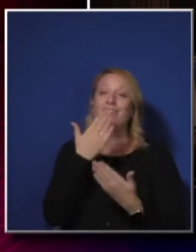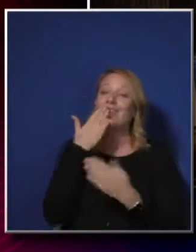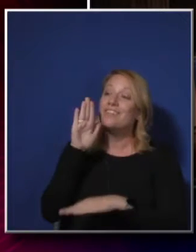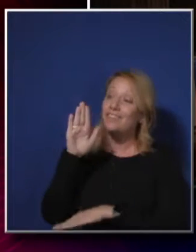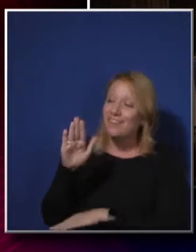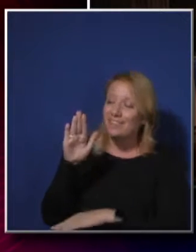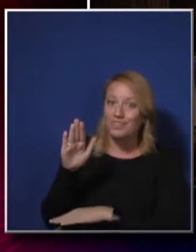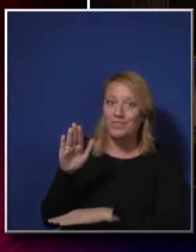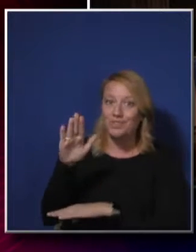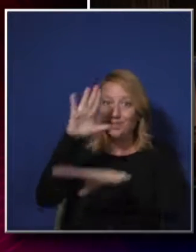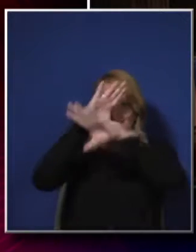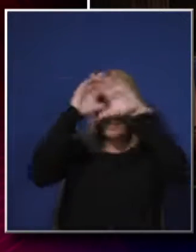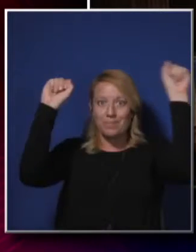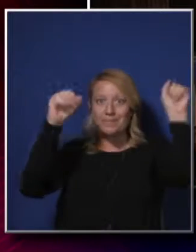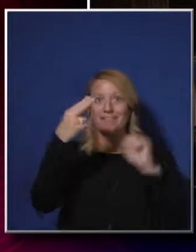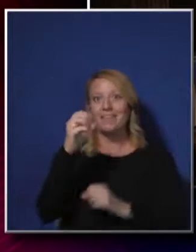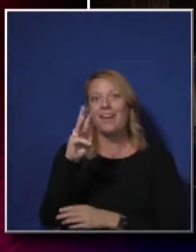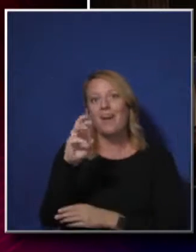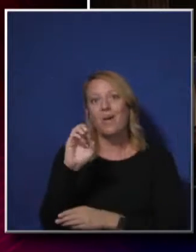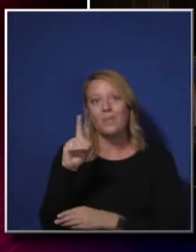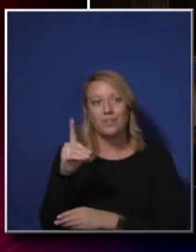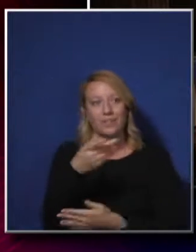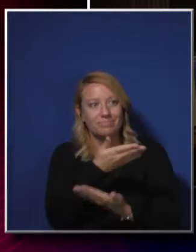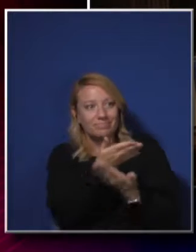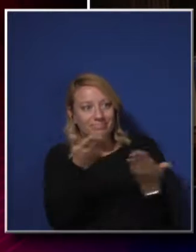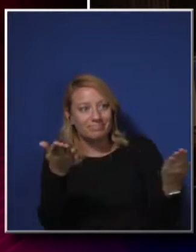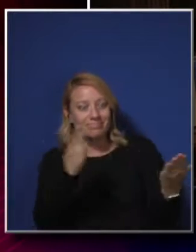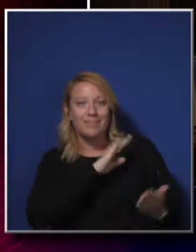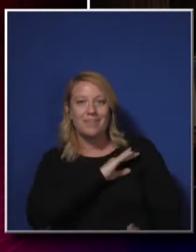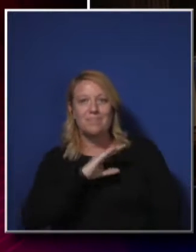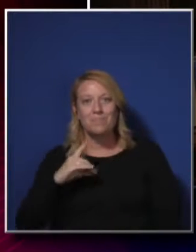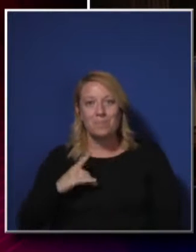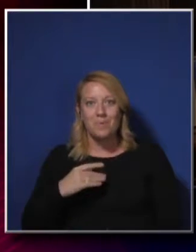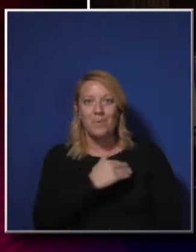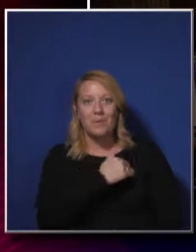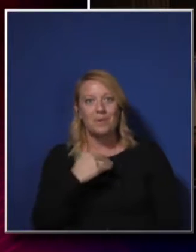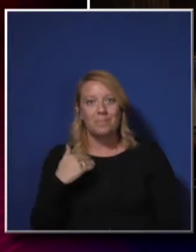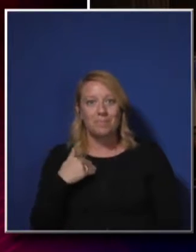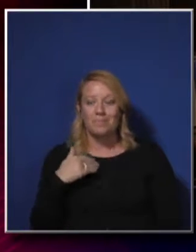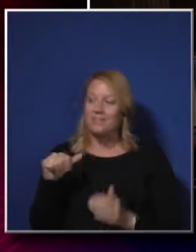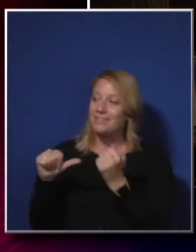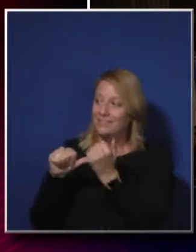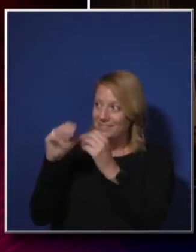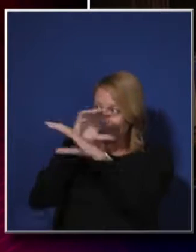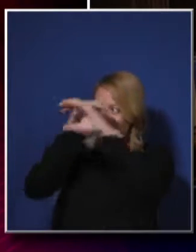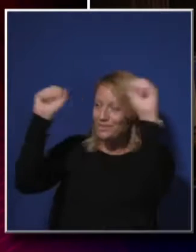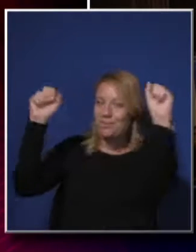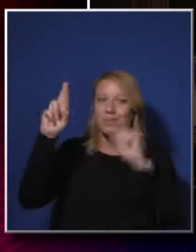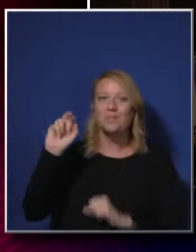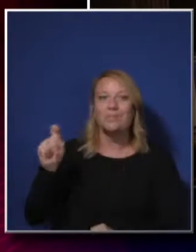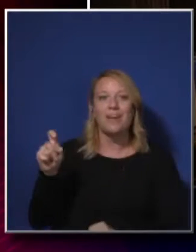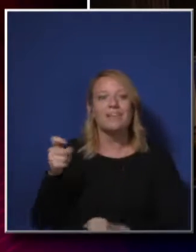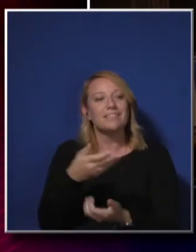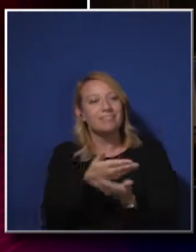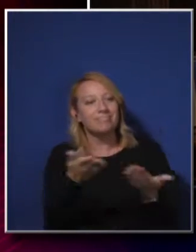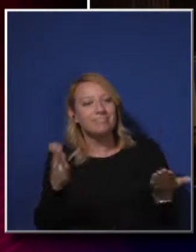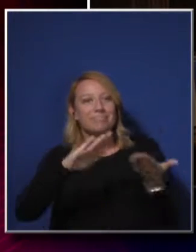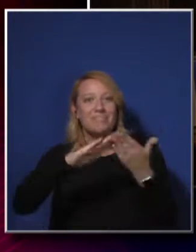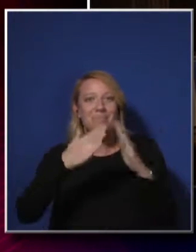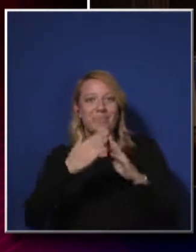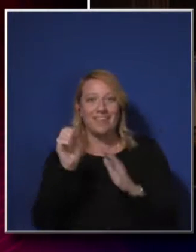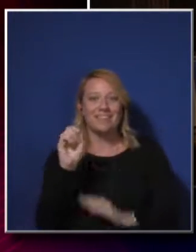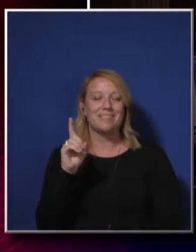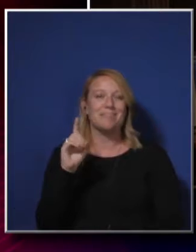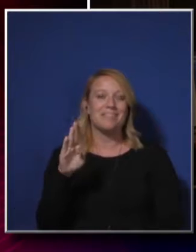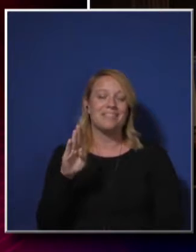President Howard, members of the board, Assistant Superintendent Rex, and the ASDB community. I'm